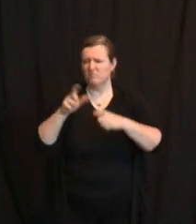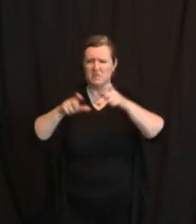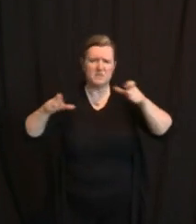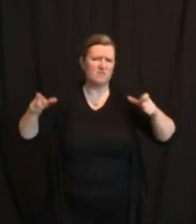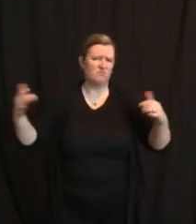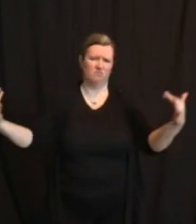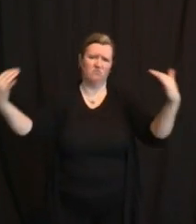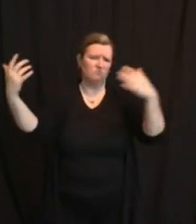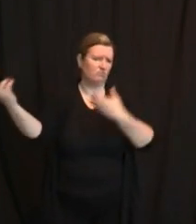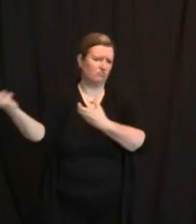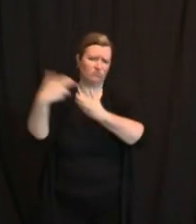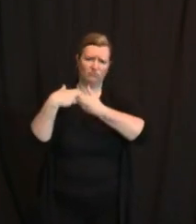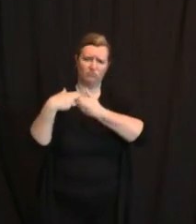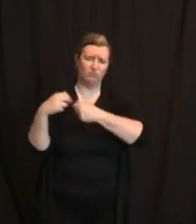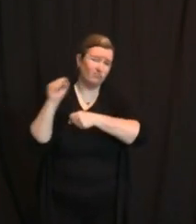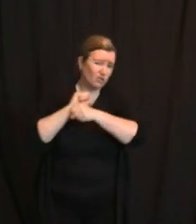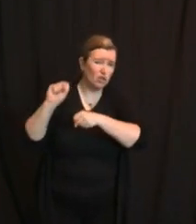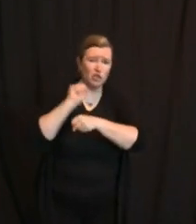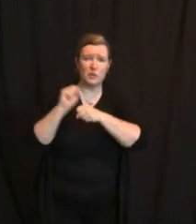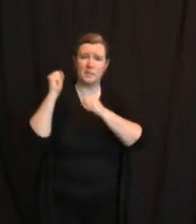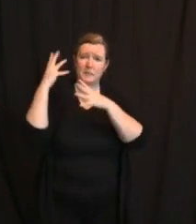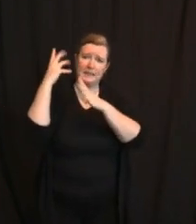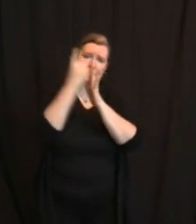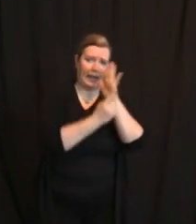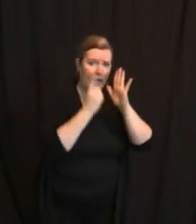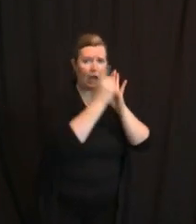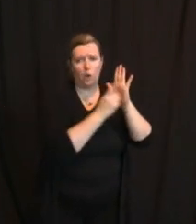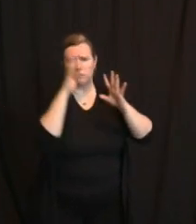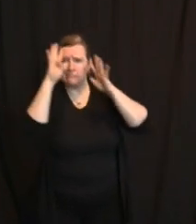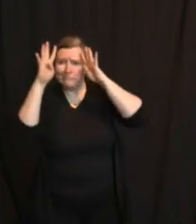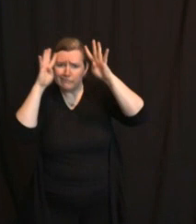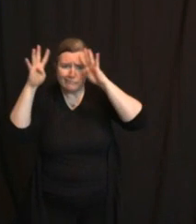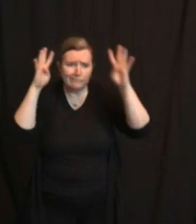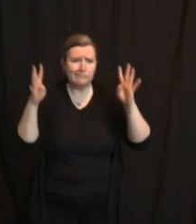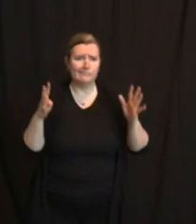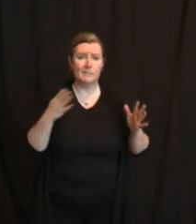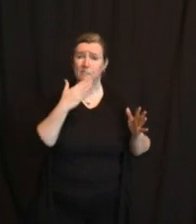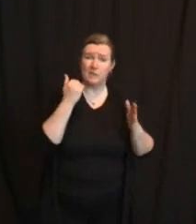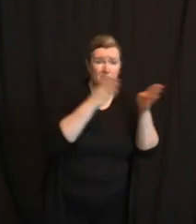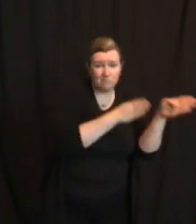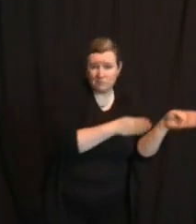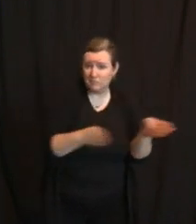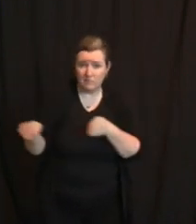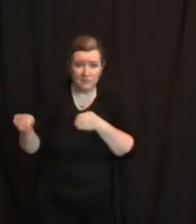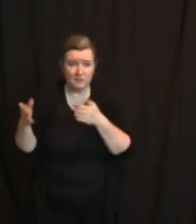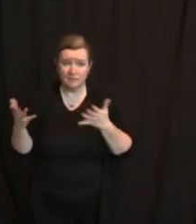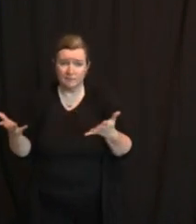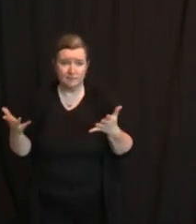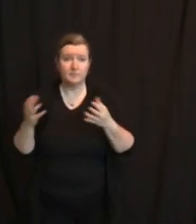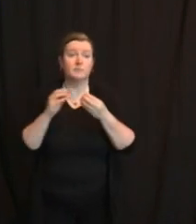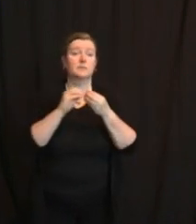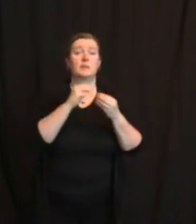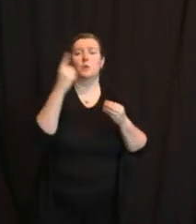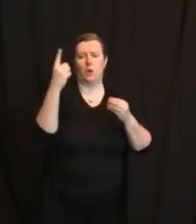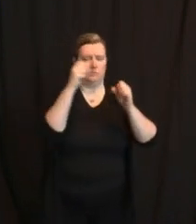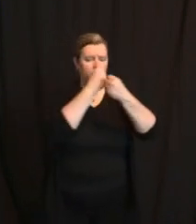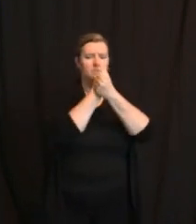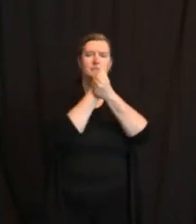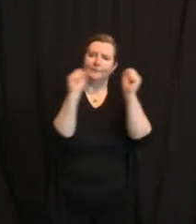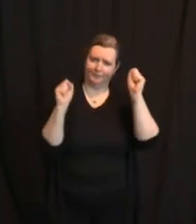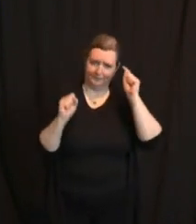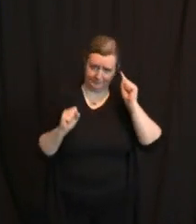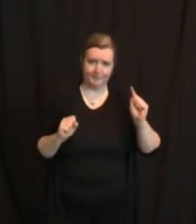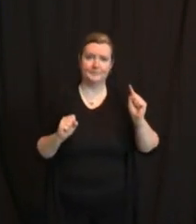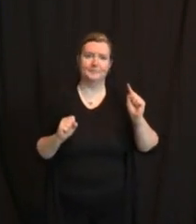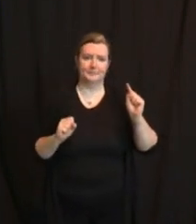worked many, many hours to come up with a plan which promoted safety first, but was allowing us